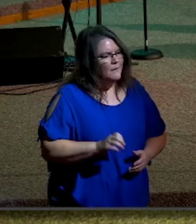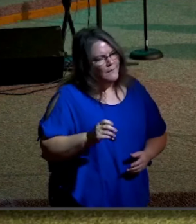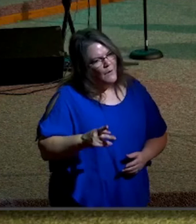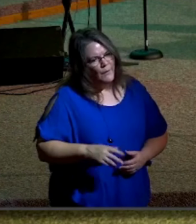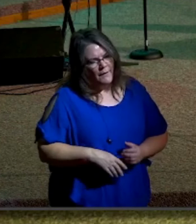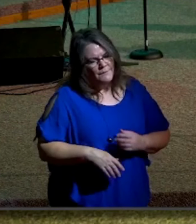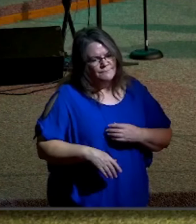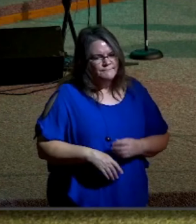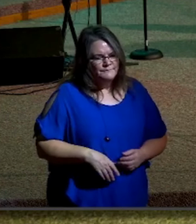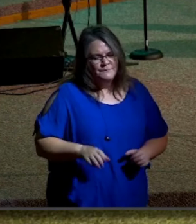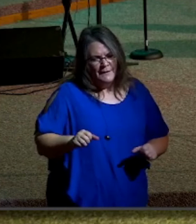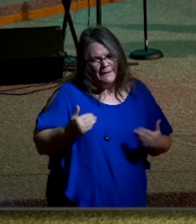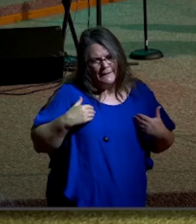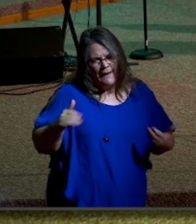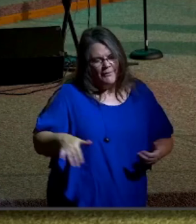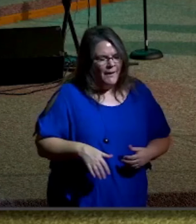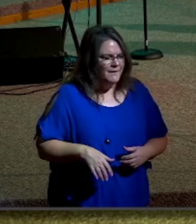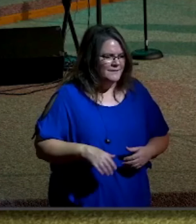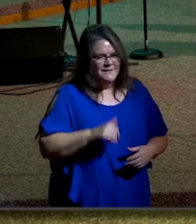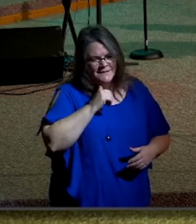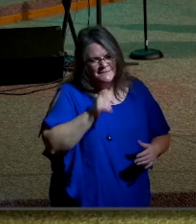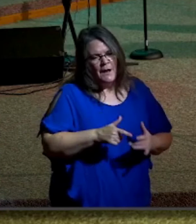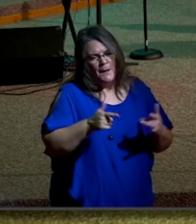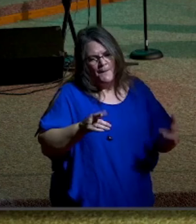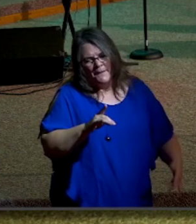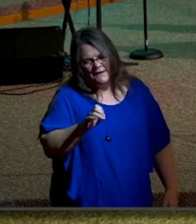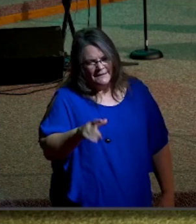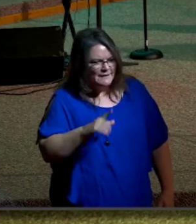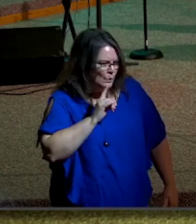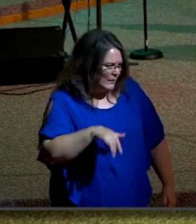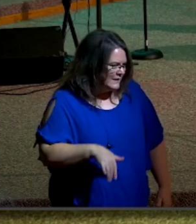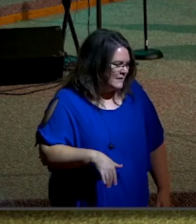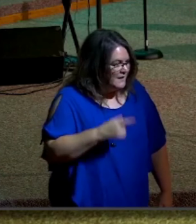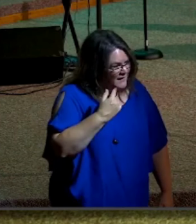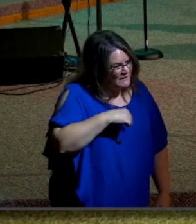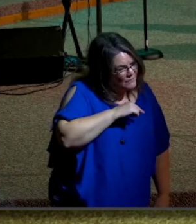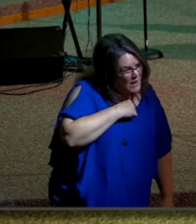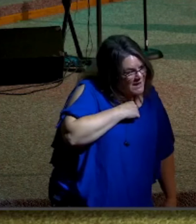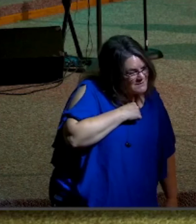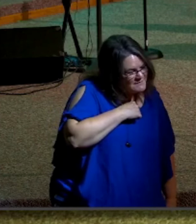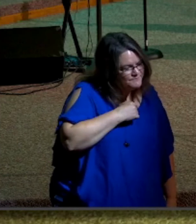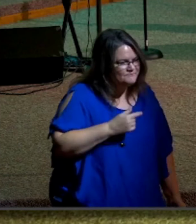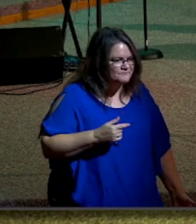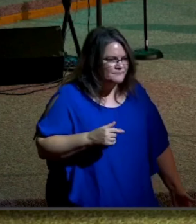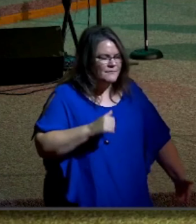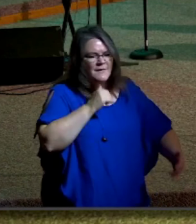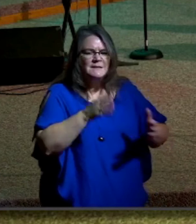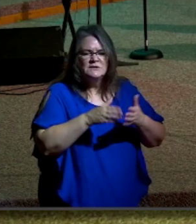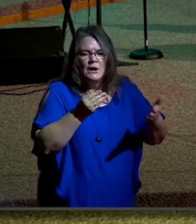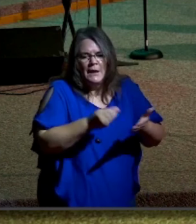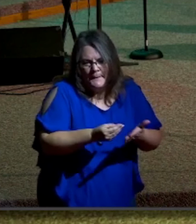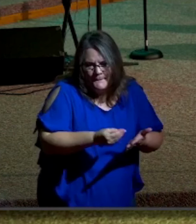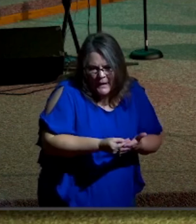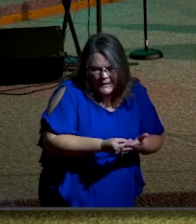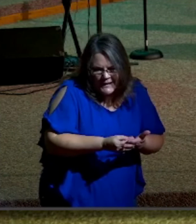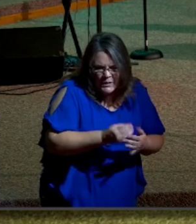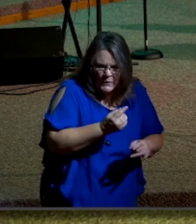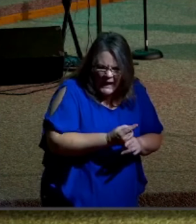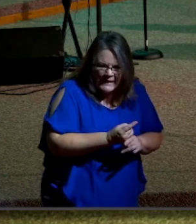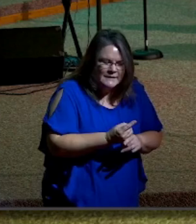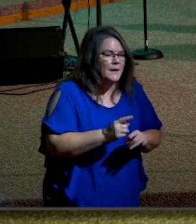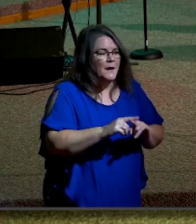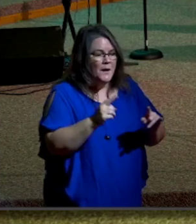he can have it. It's not that big of a deal. And for us, you know, it's not a lot of money, right? But for